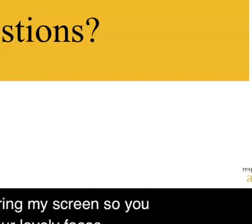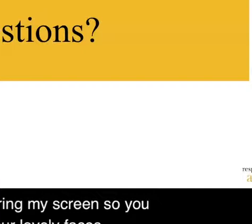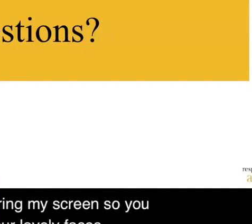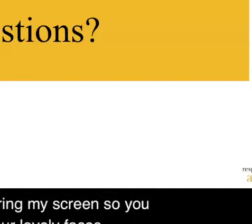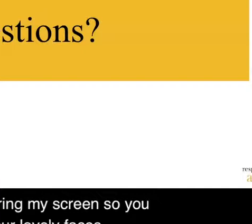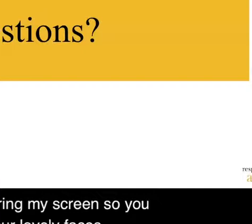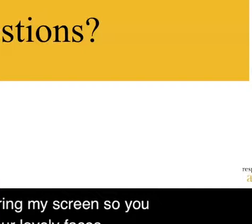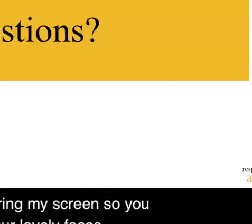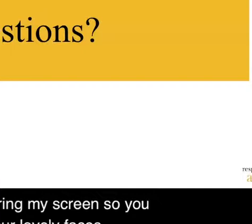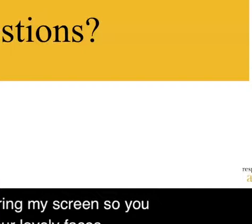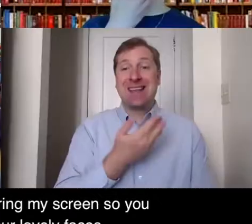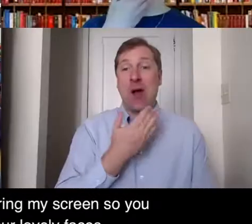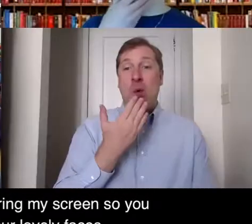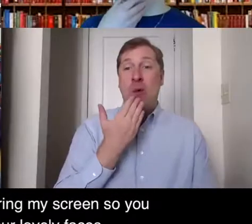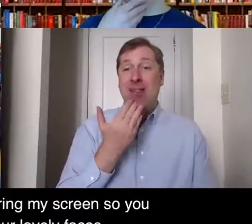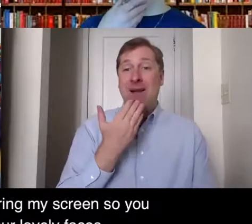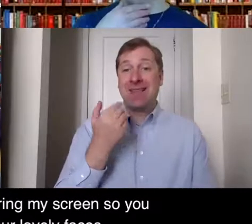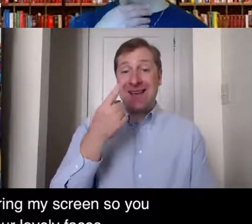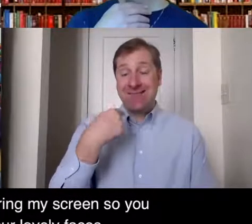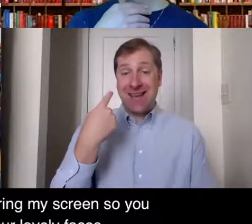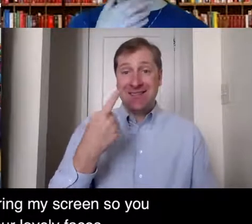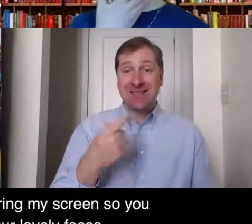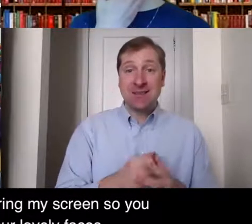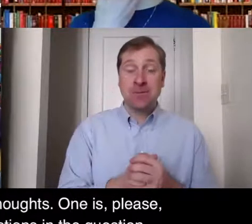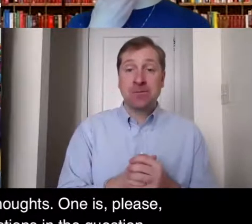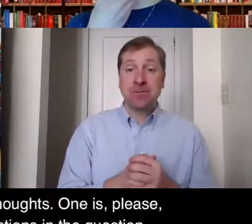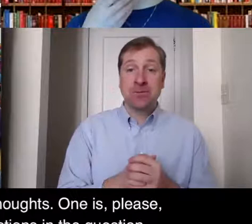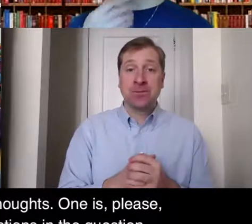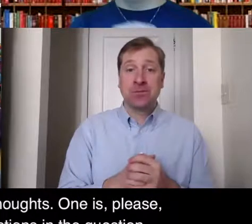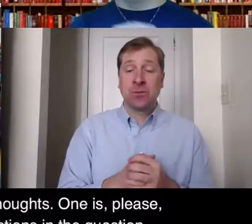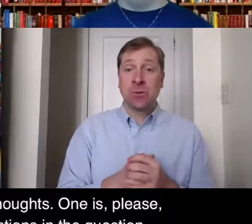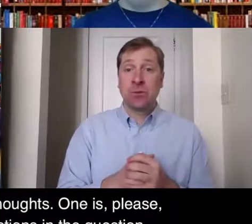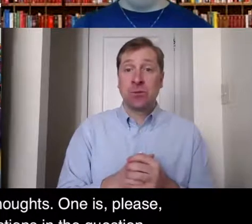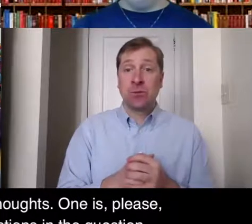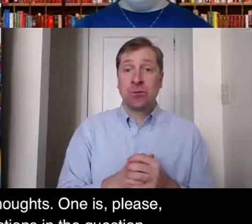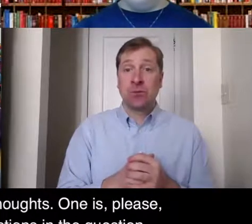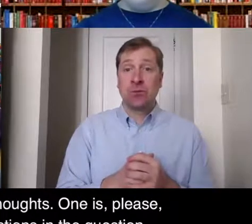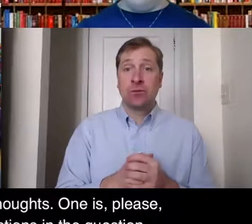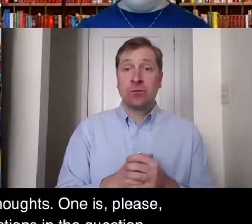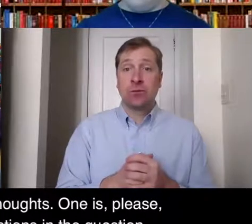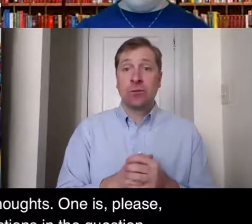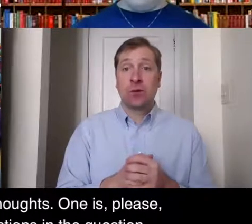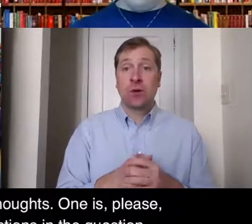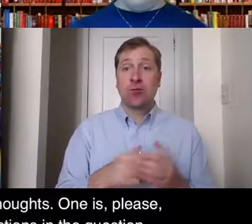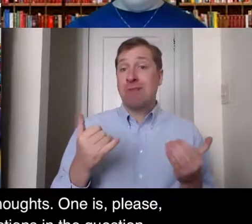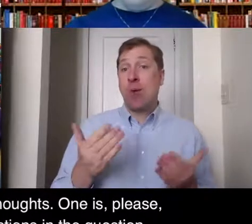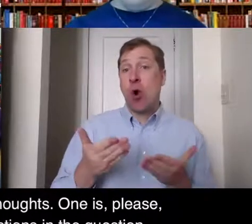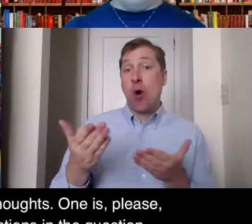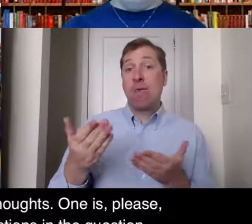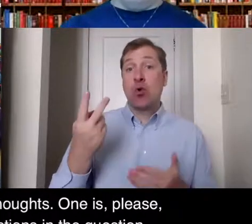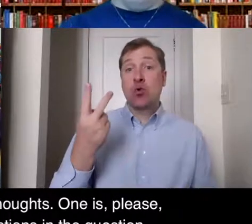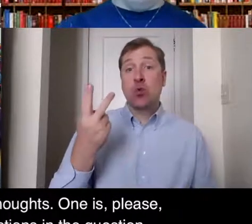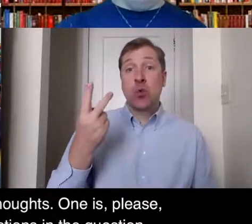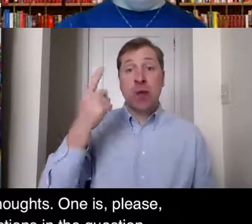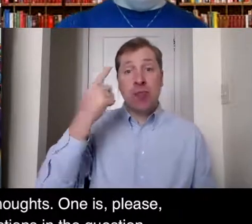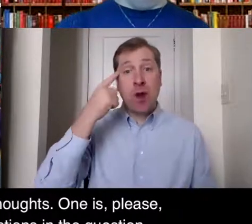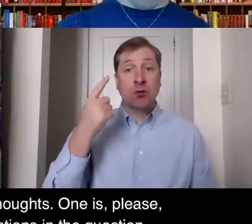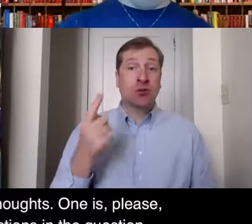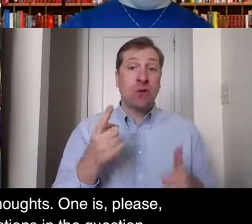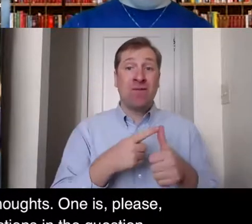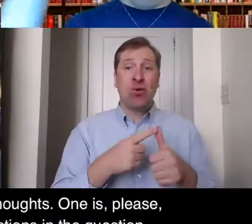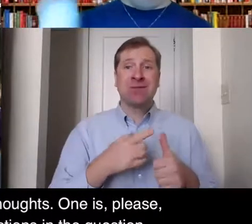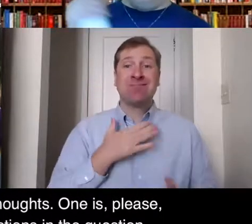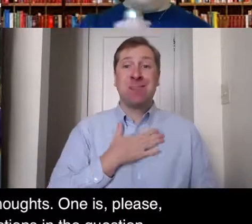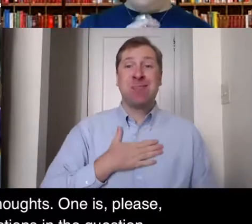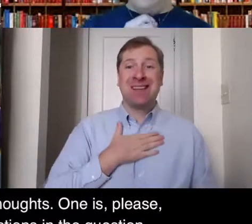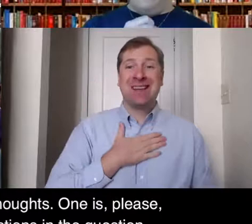lovely faces. And I would offer two thoughts. One is, please,